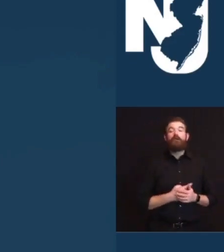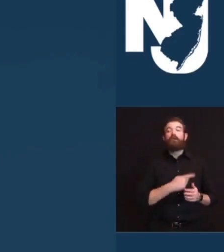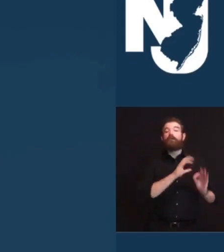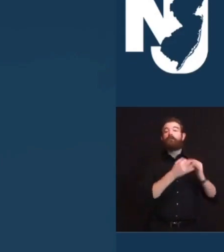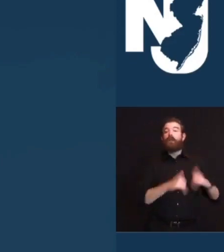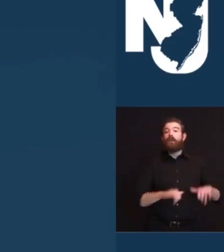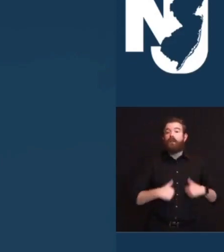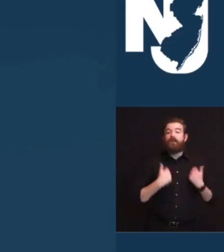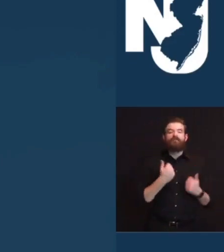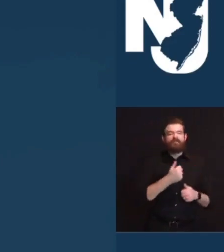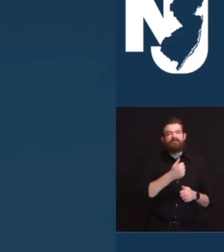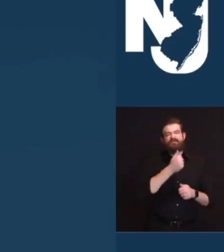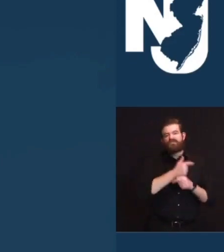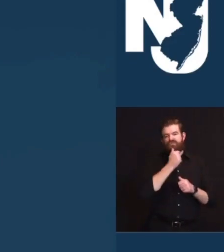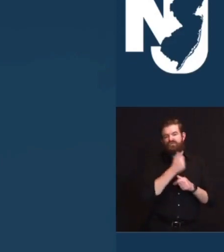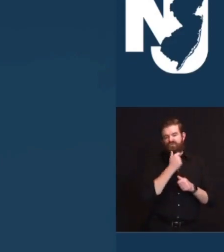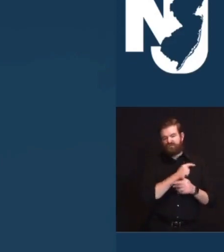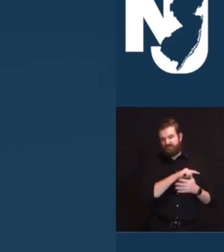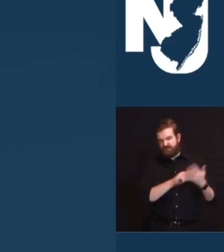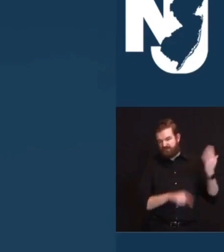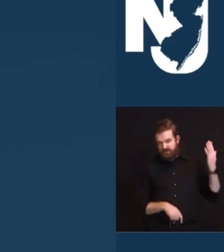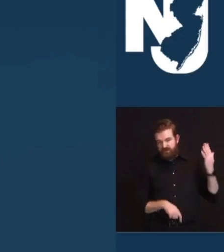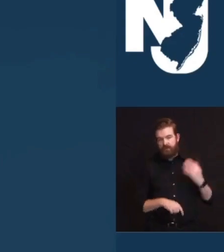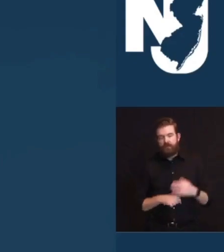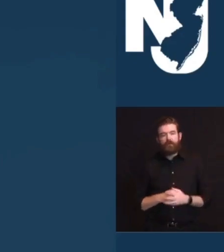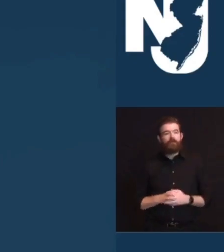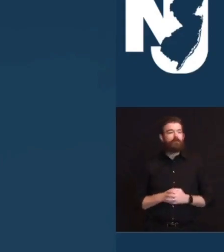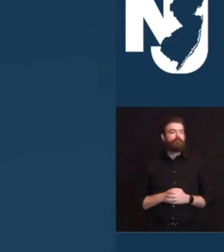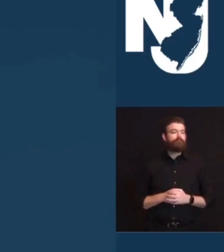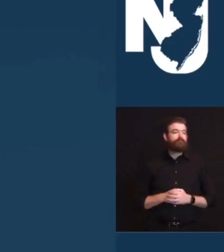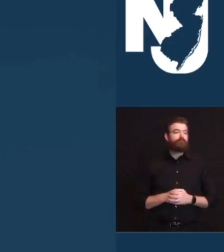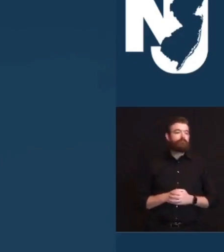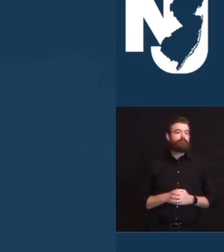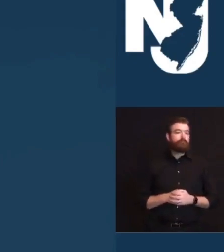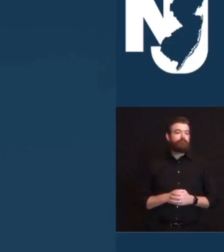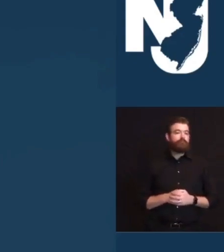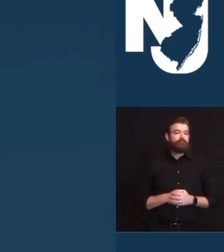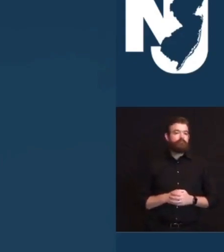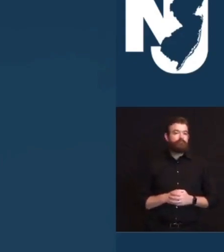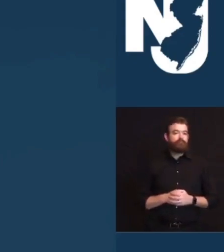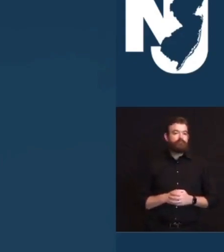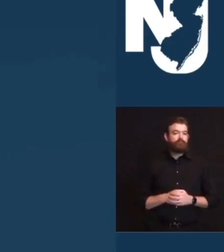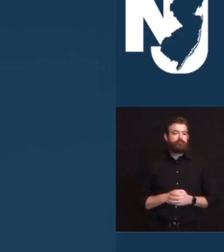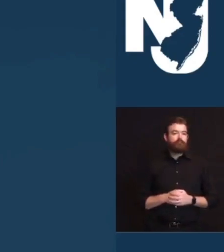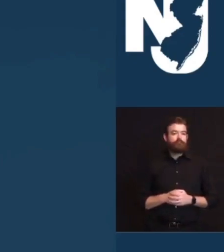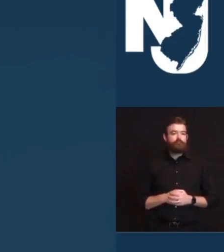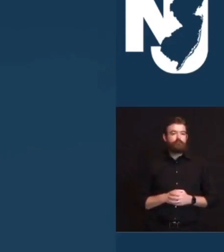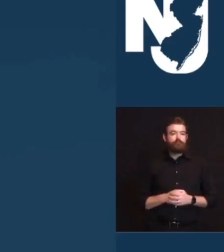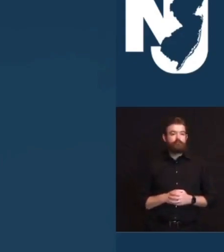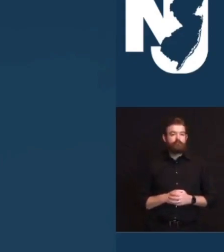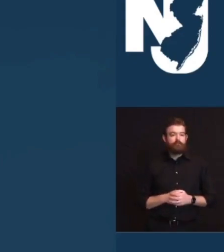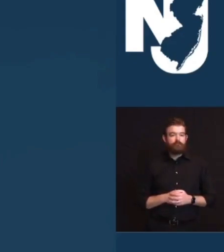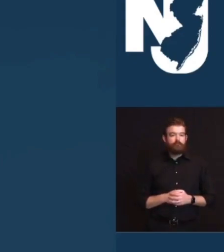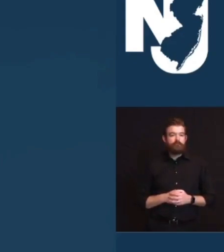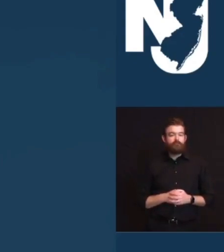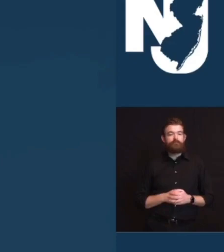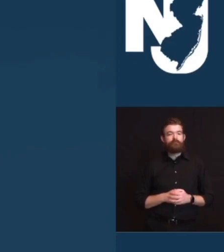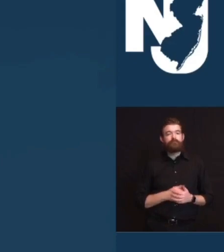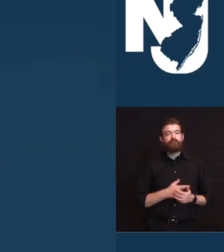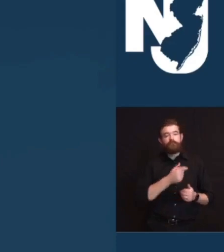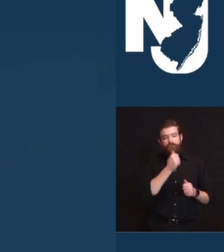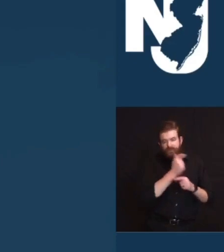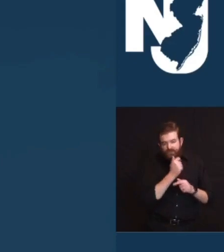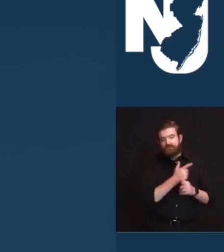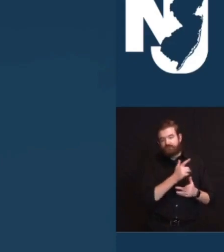last week, Bernadette, Cecilia, Veronica, and their spouses, along with the 12 nephews and nieces that he loved as his